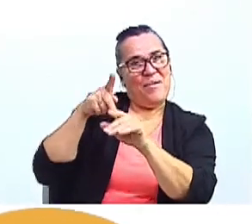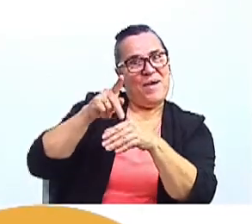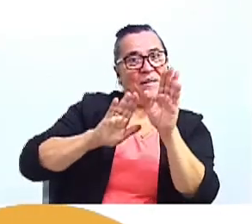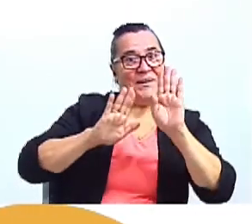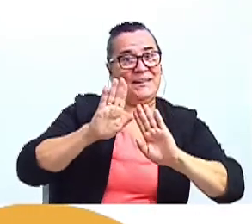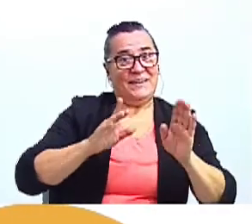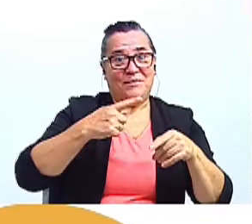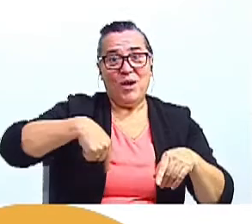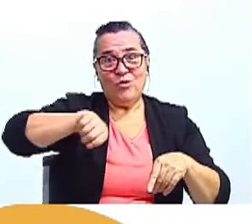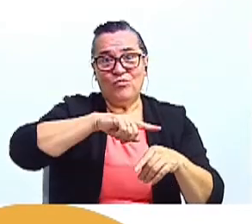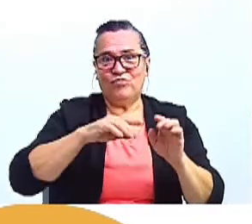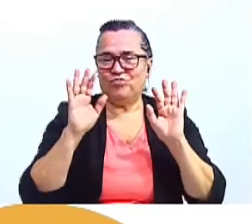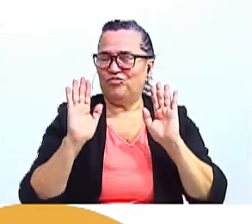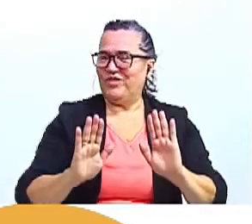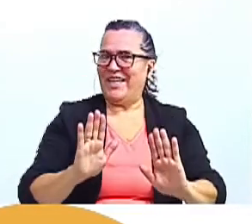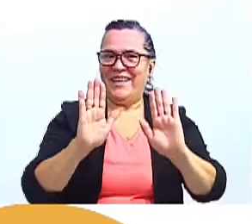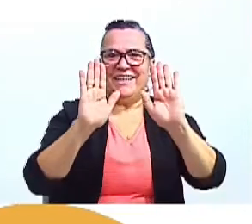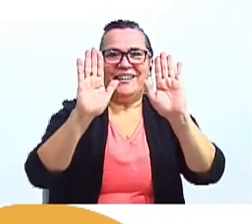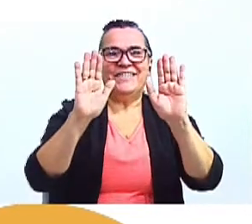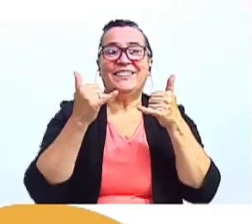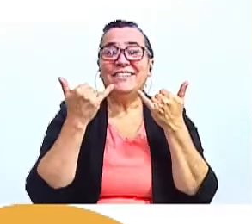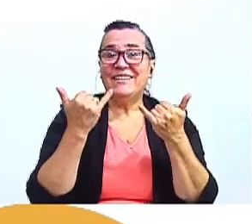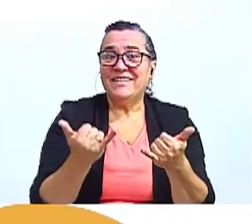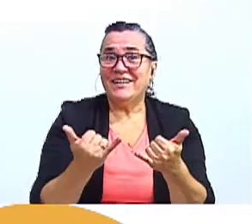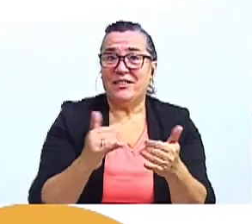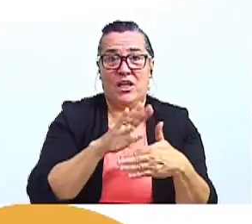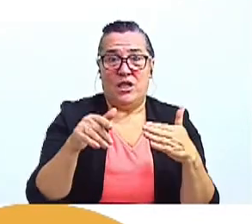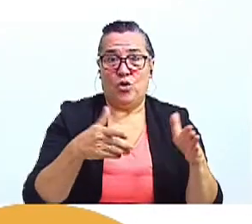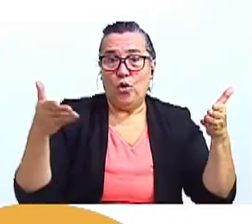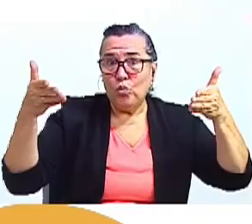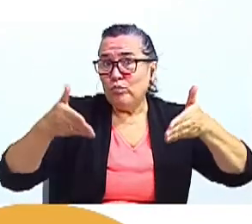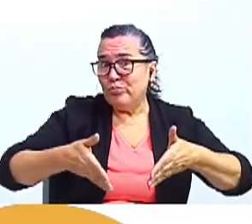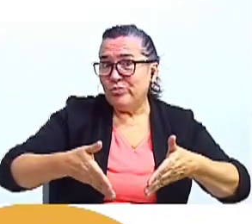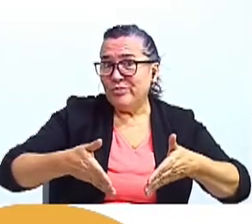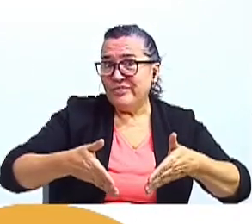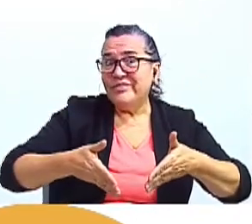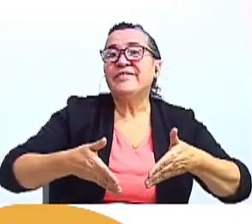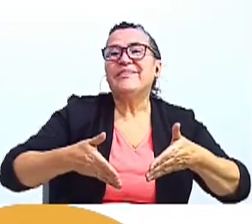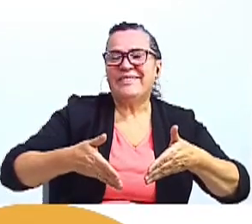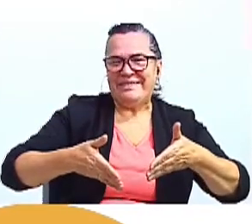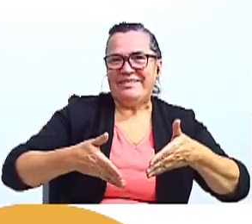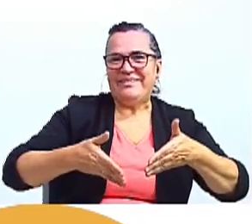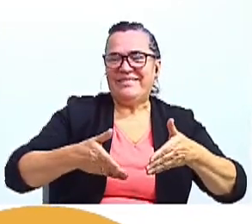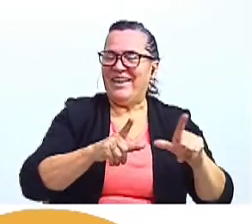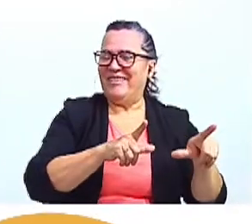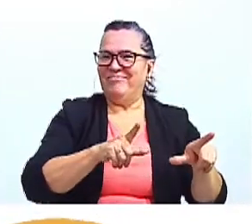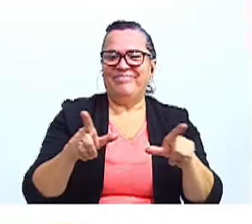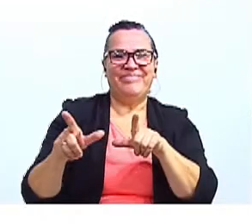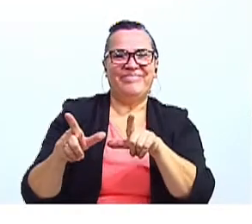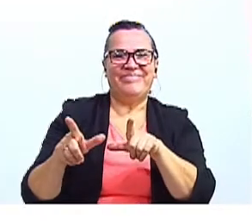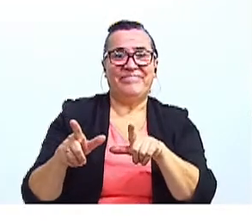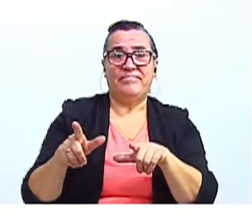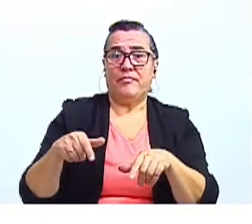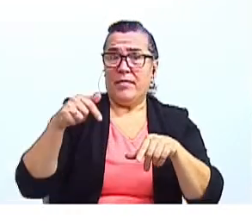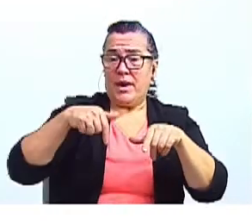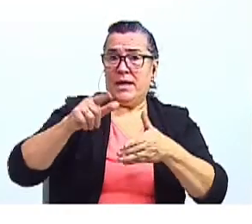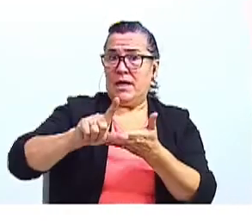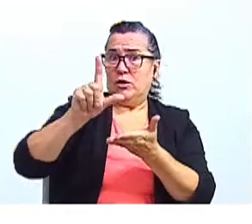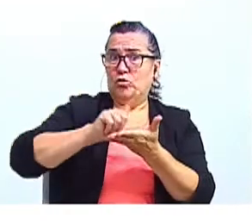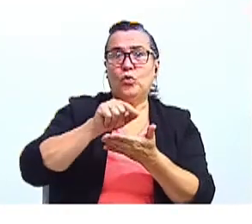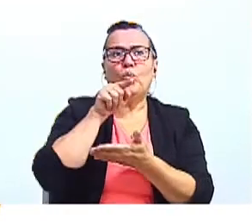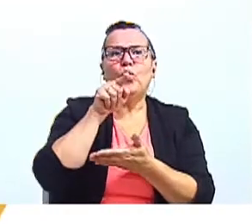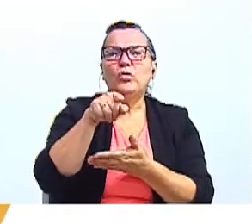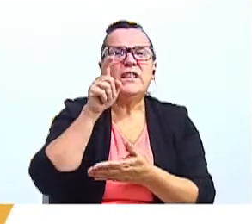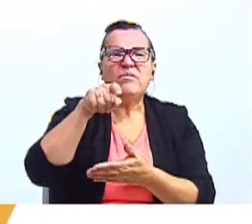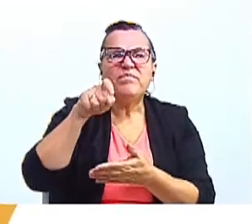us. Great. Now that everybody is present, let's get ready. For this lesson, you are going to